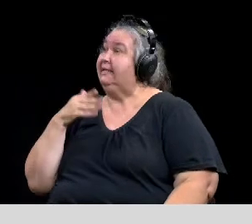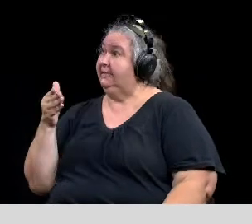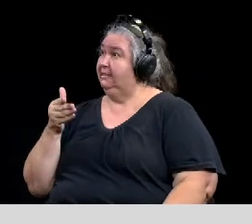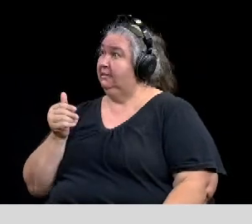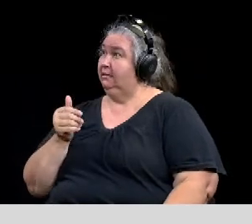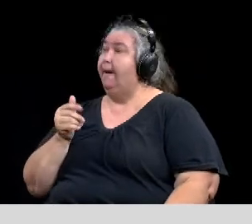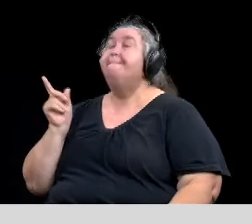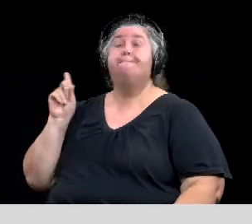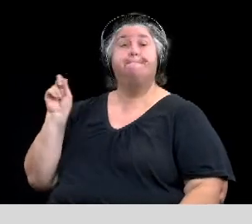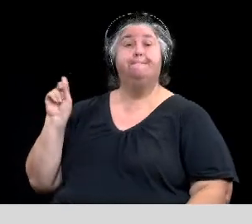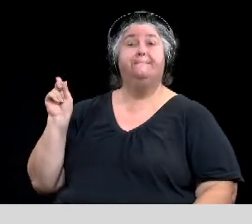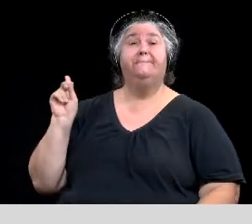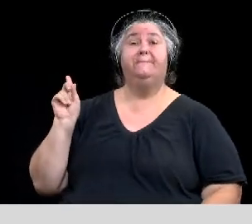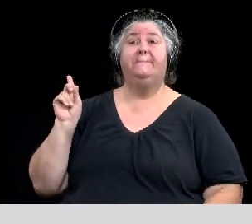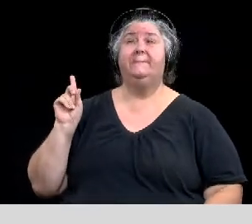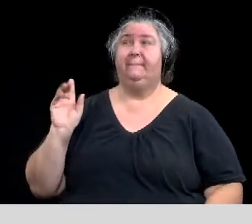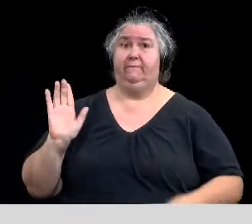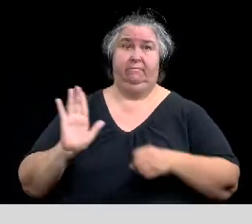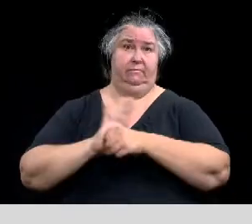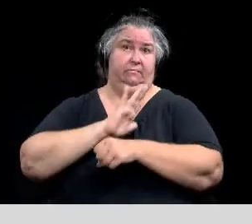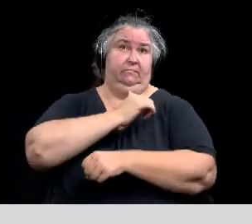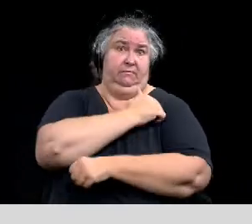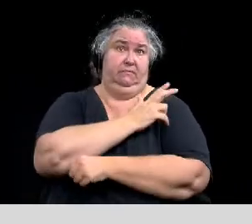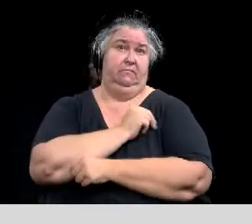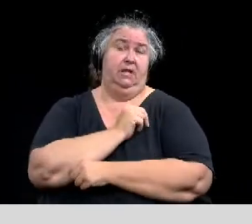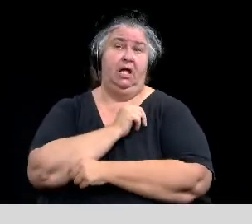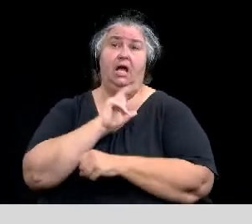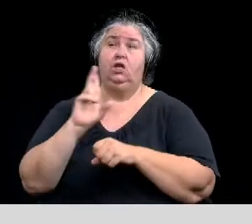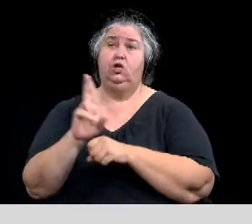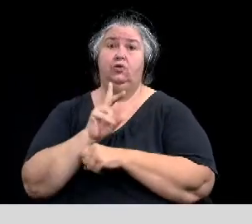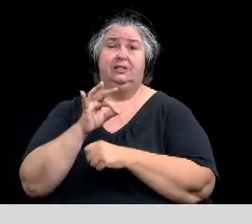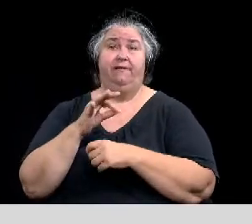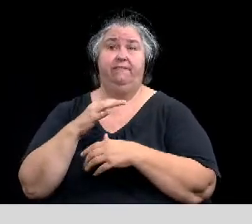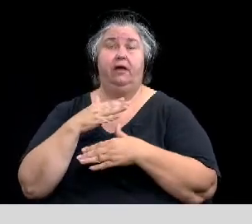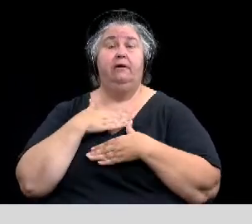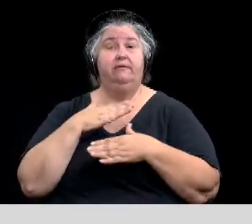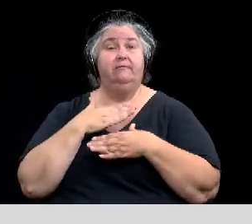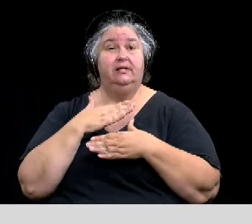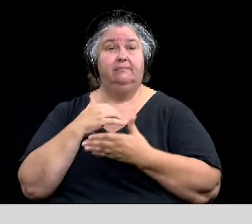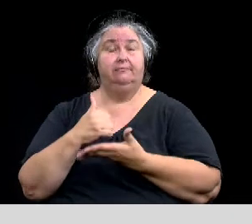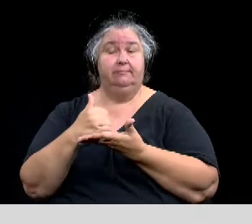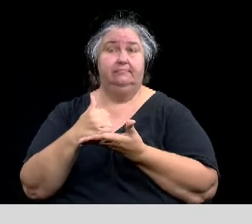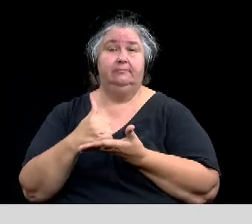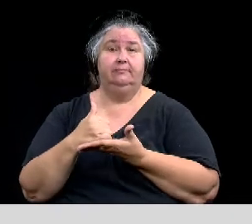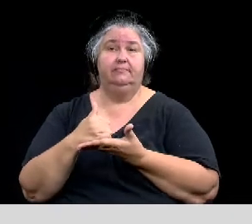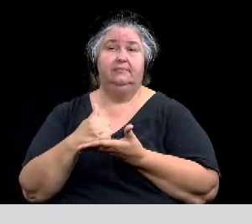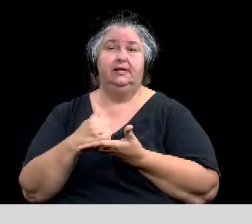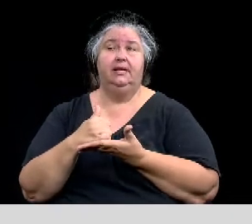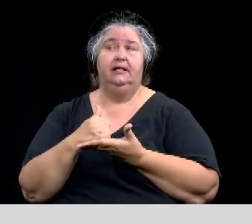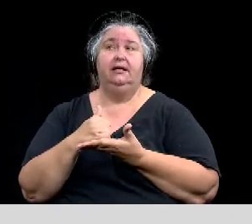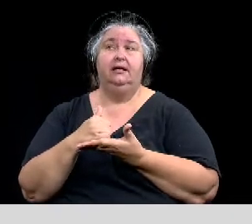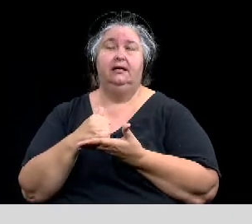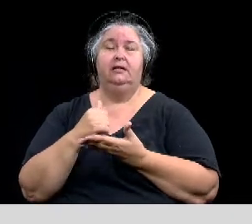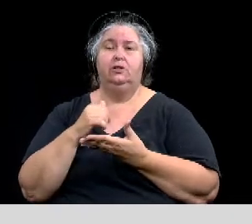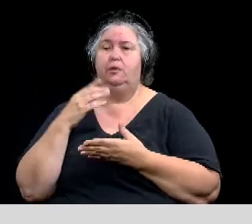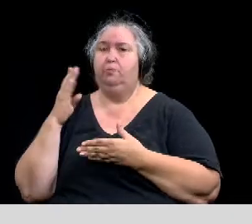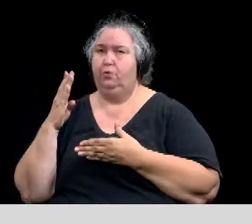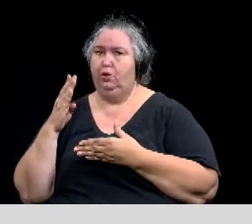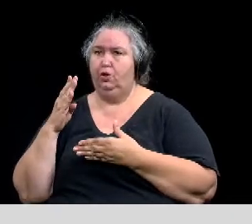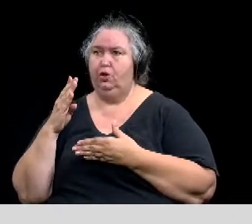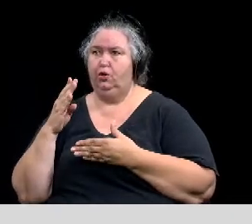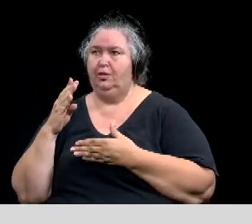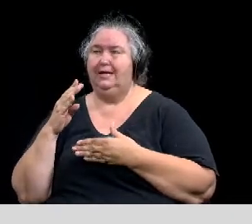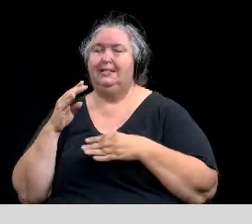This shows our total hospitalizations and use of ventilators, the blue line being total hospitalizations and the red line being use of